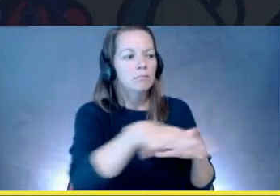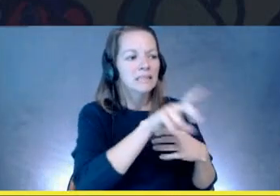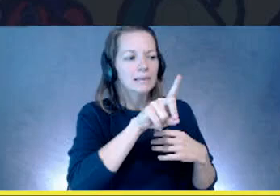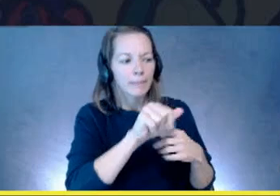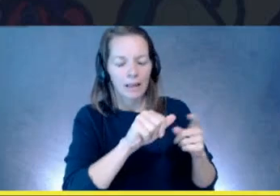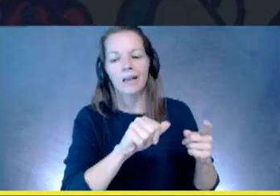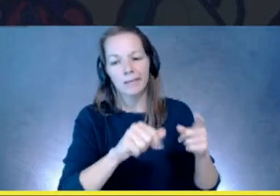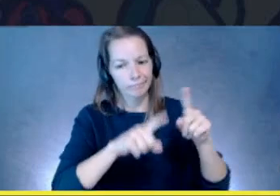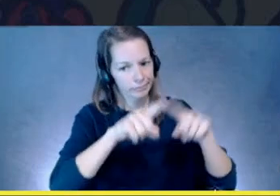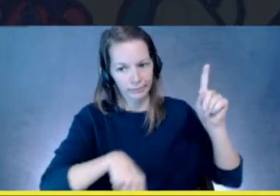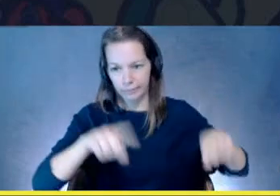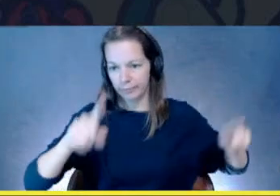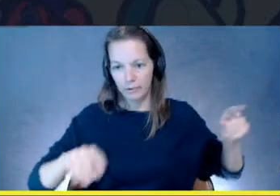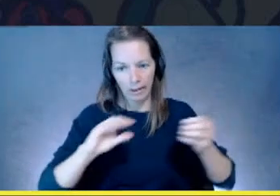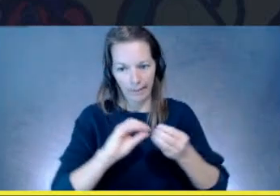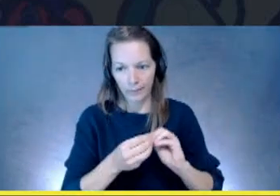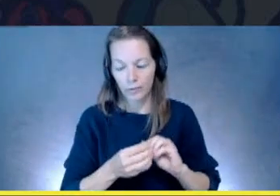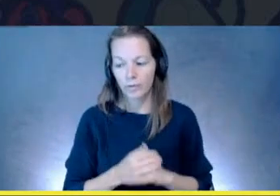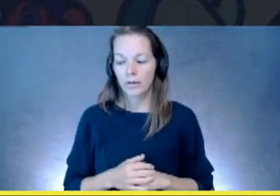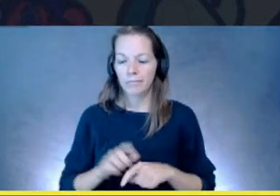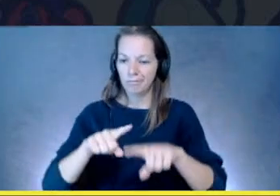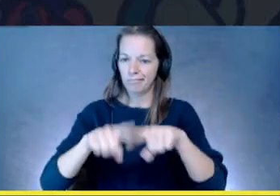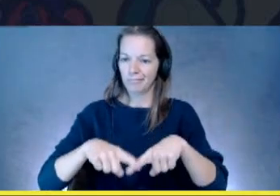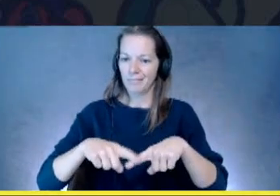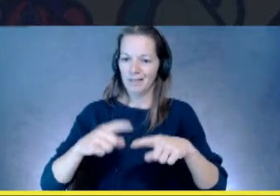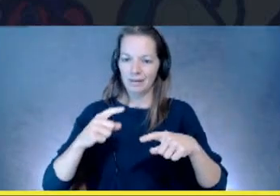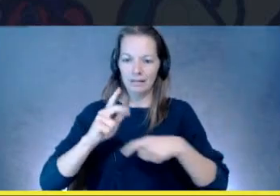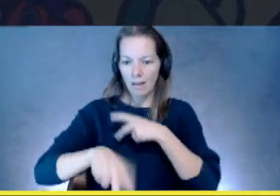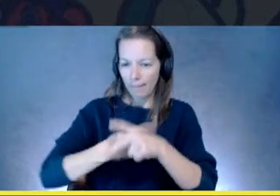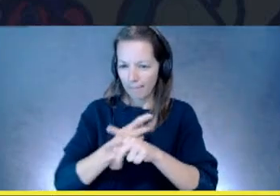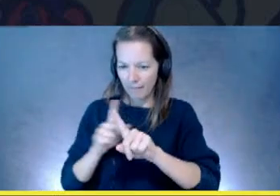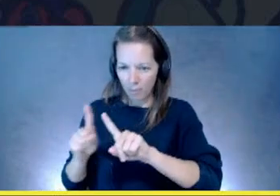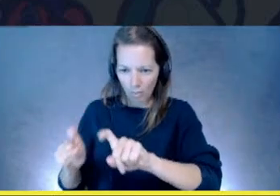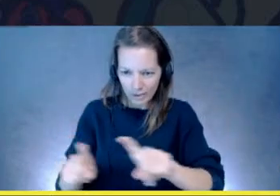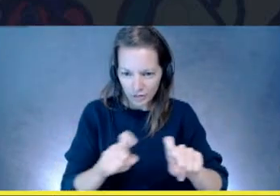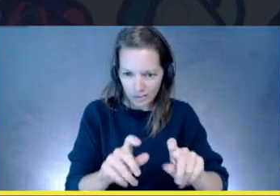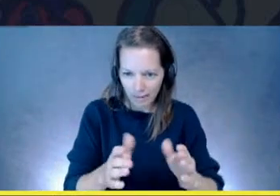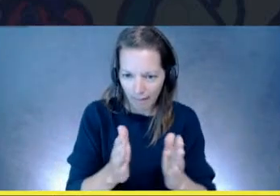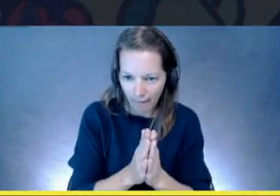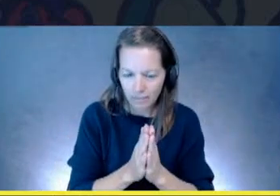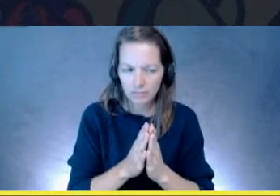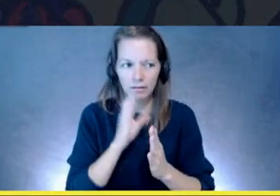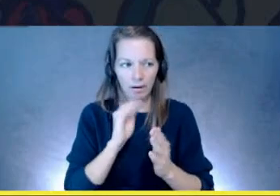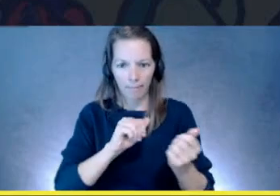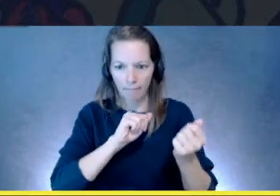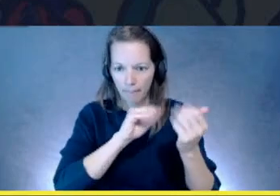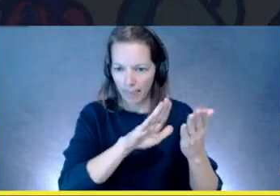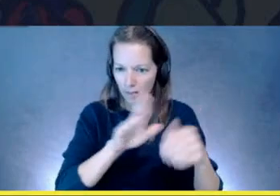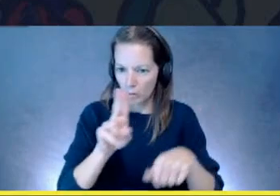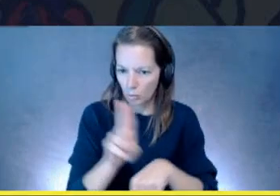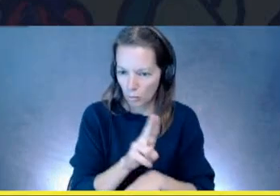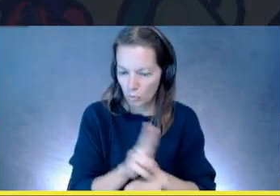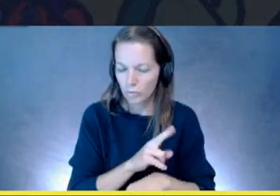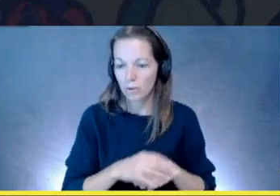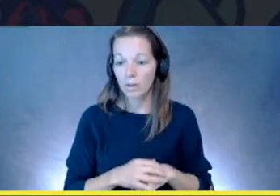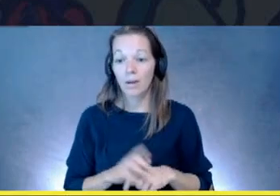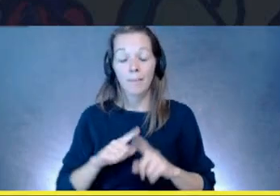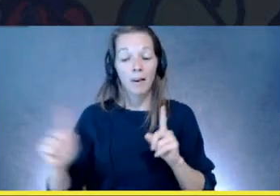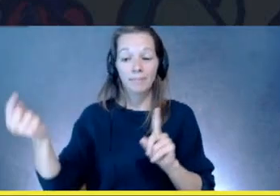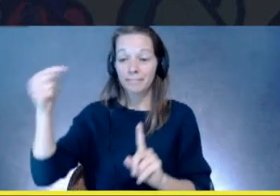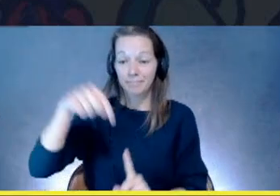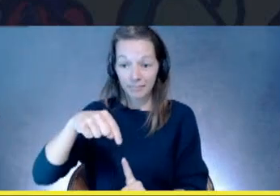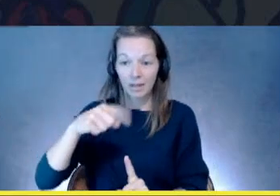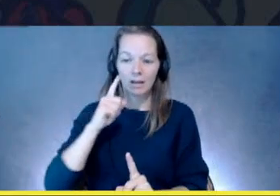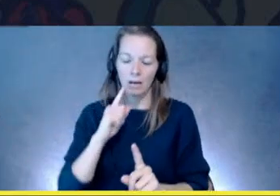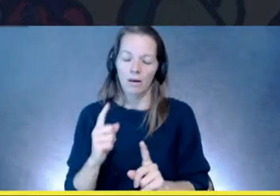vary depending upon the survey questions asked and the survey method used. But the bottom line is that there are more